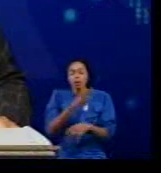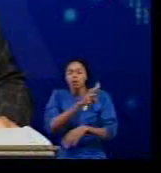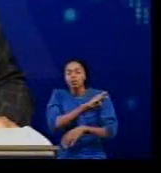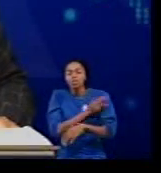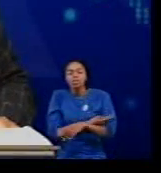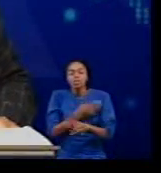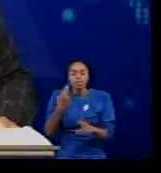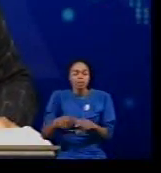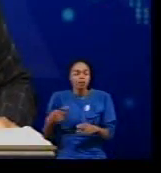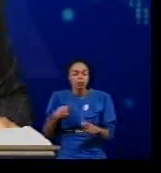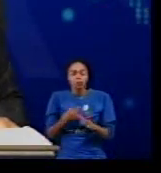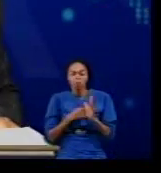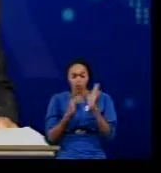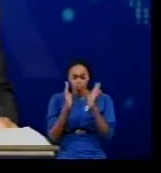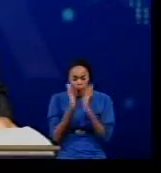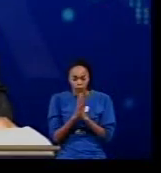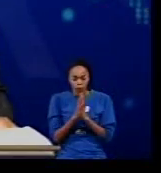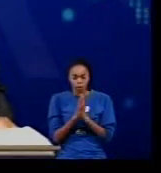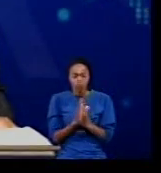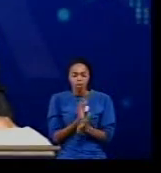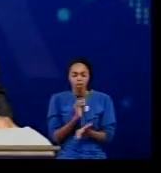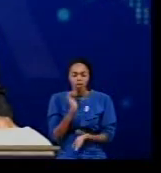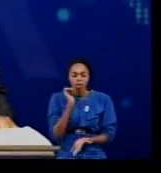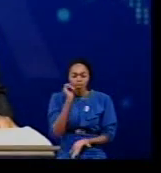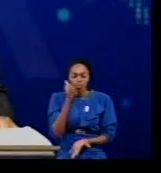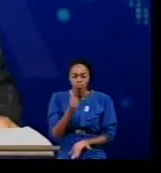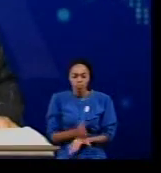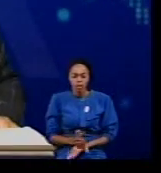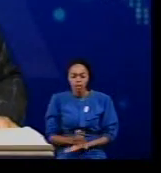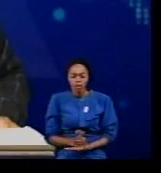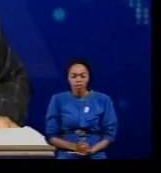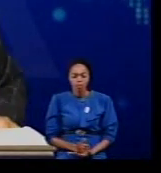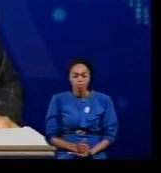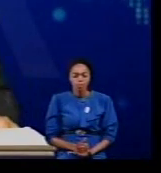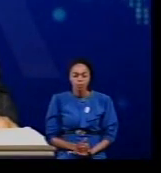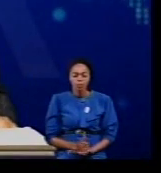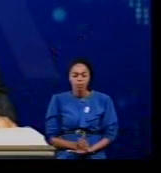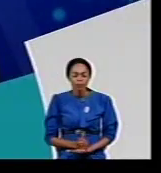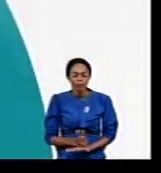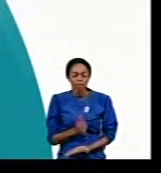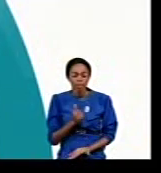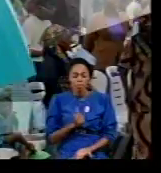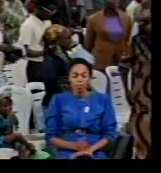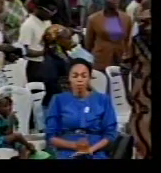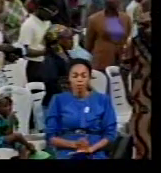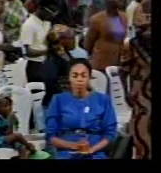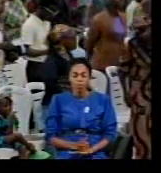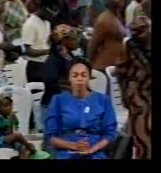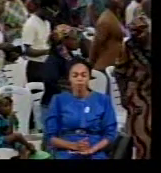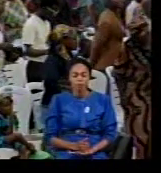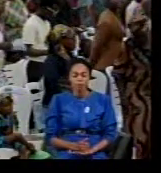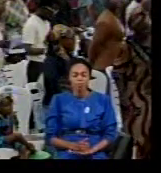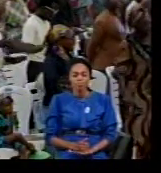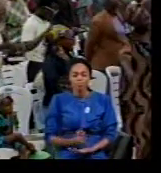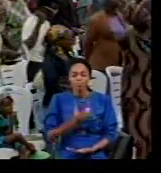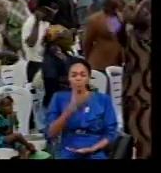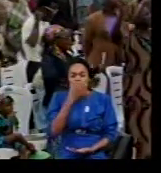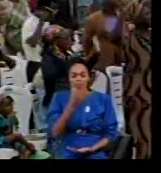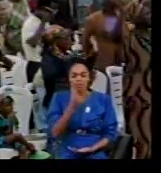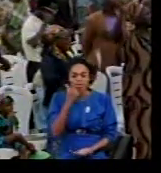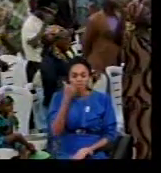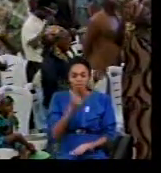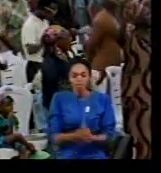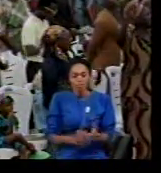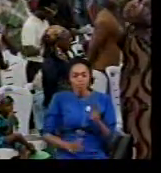faith in his sufficiency. You'll fulfill God's call. No matter how weak you think you are, no matter how ignorant you think